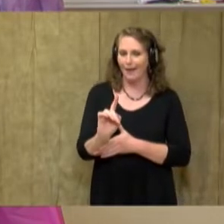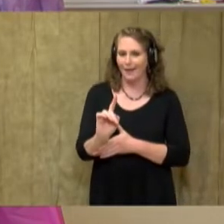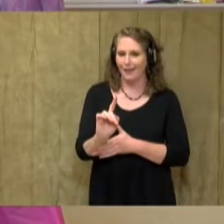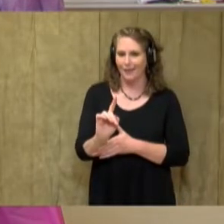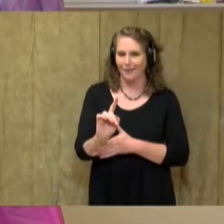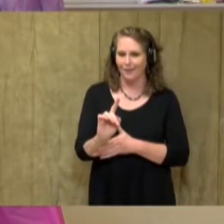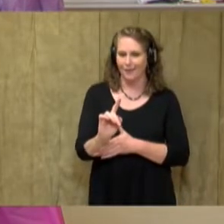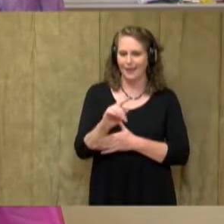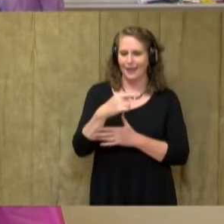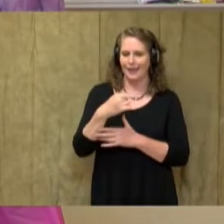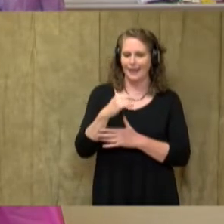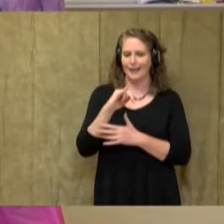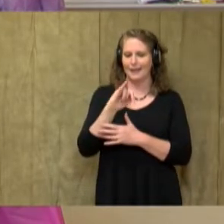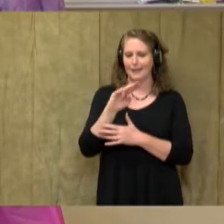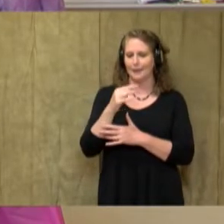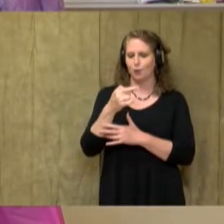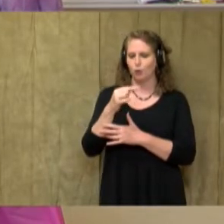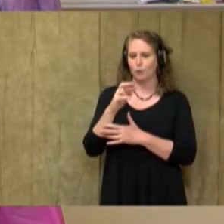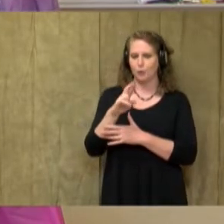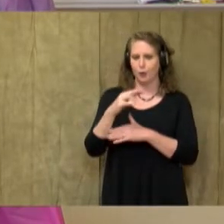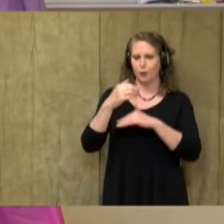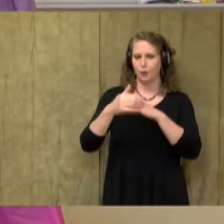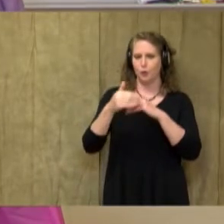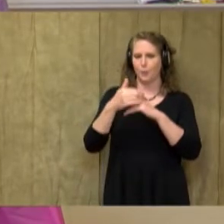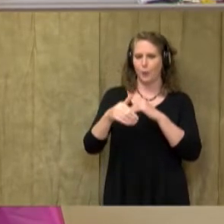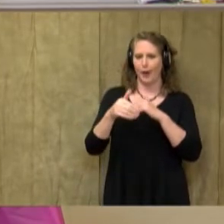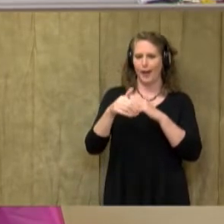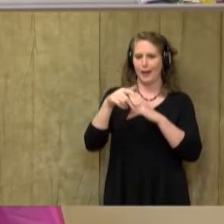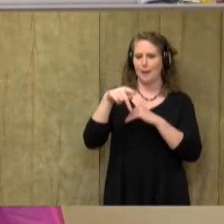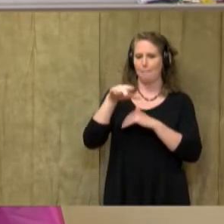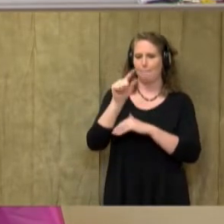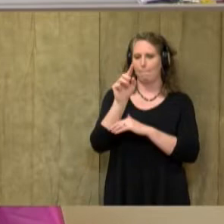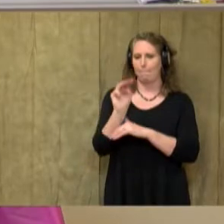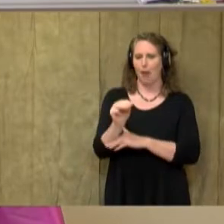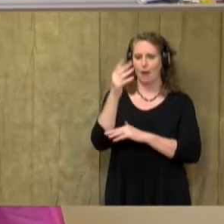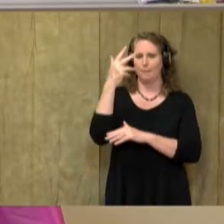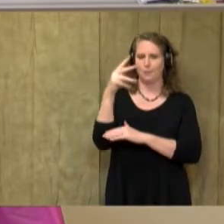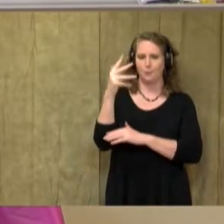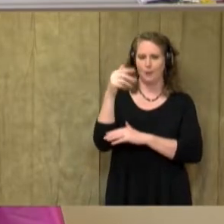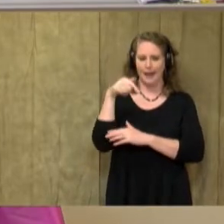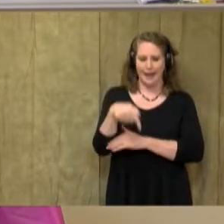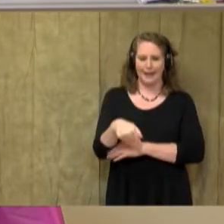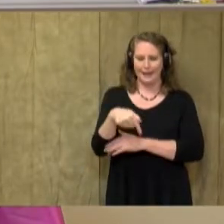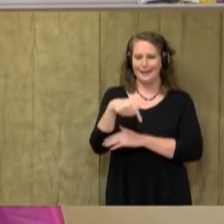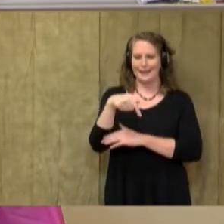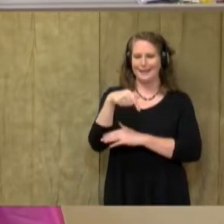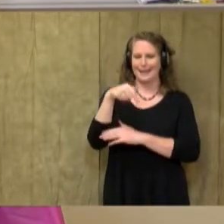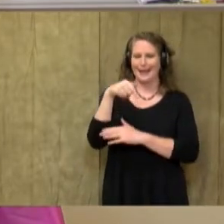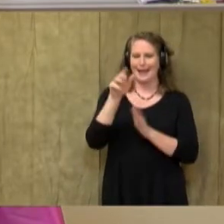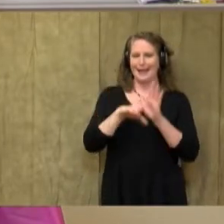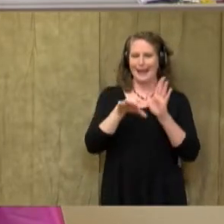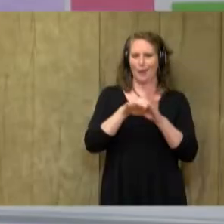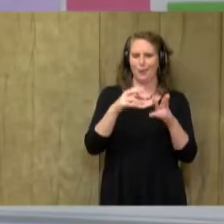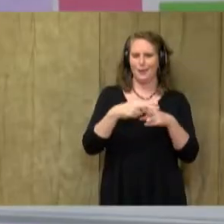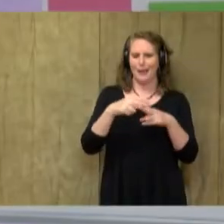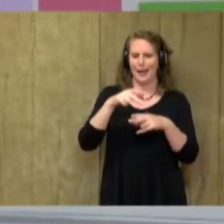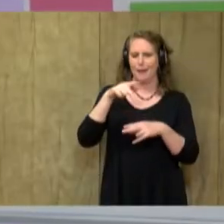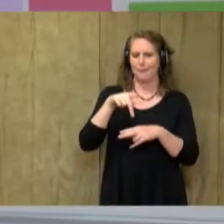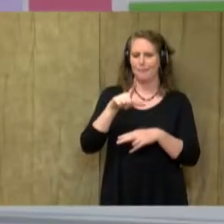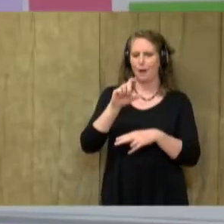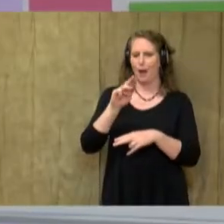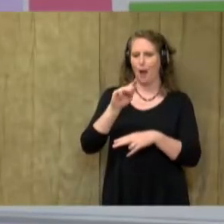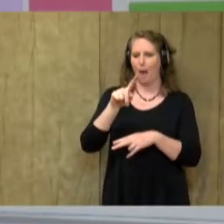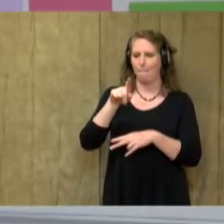the gingerbread plum trees. All right, and this little guy's name is Plumpy. All right, let's see what question I